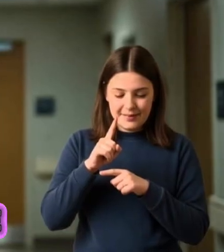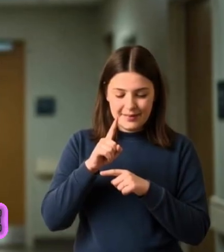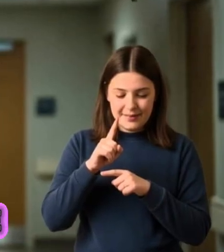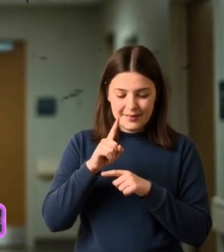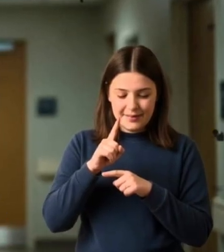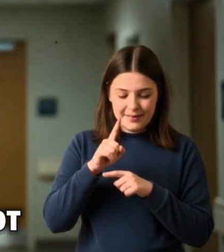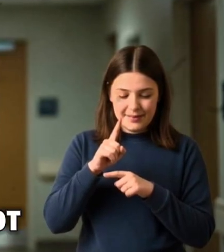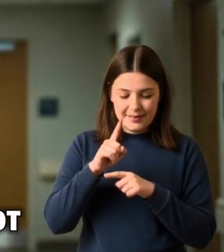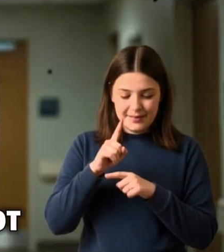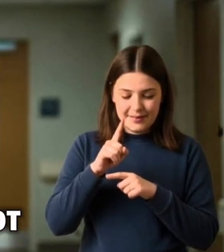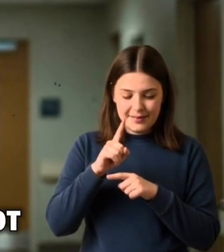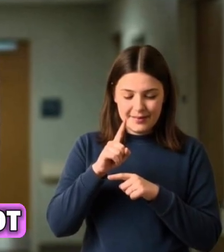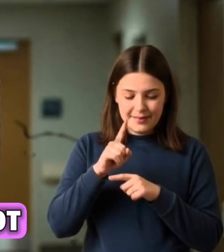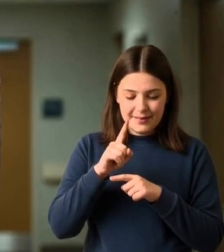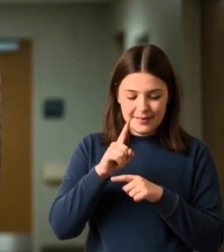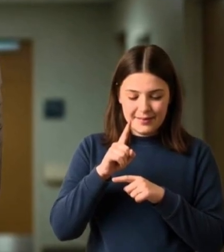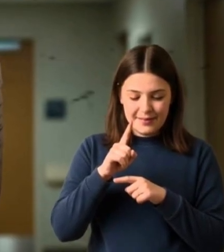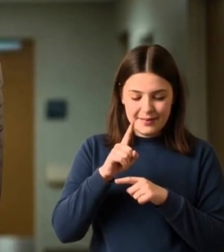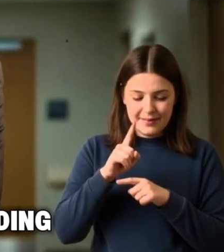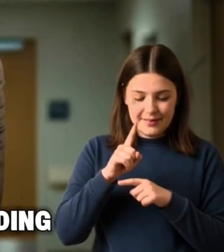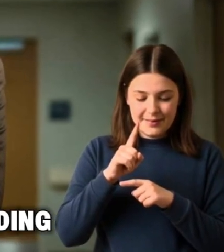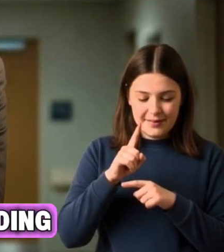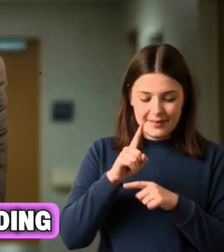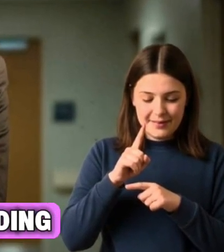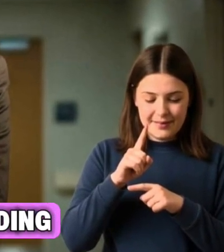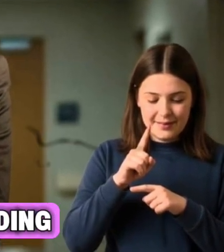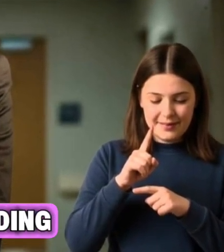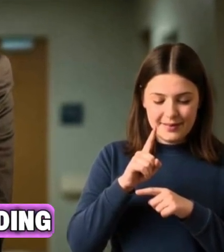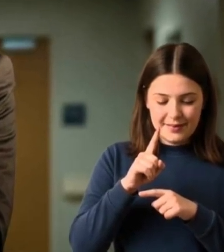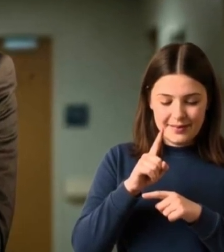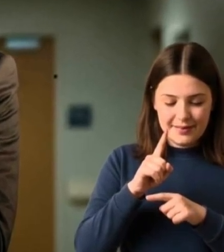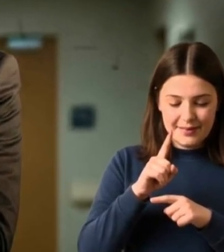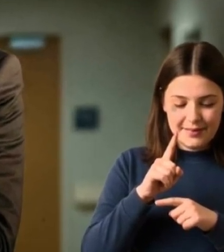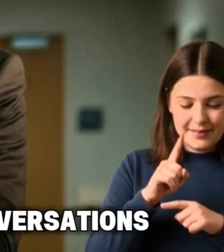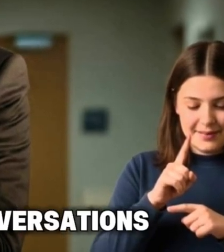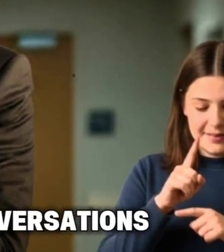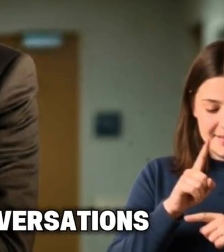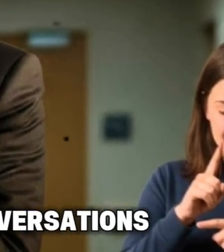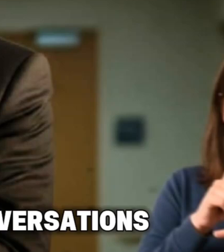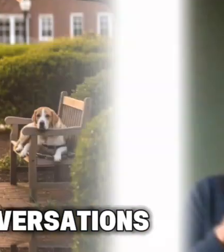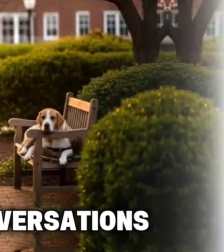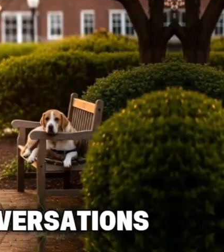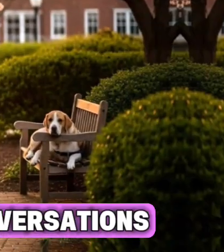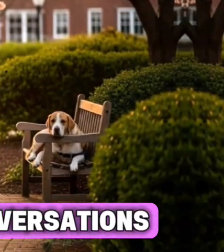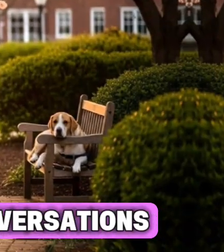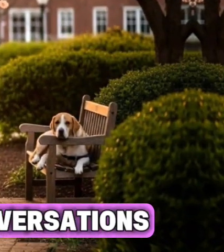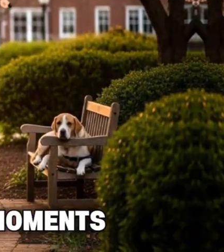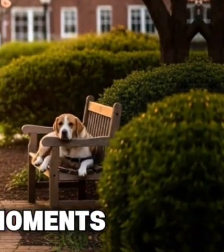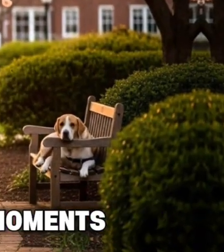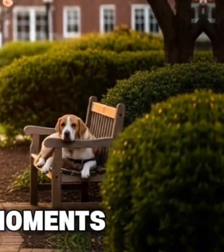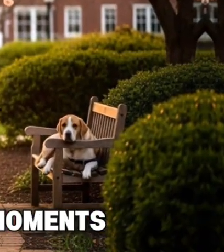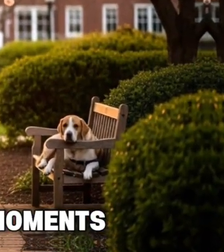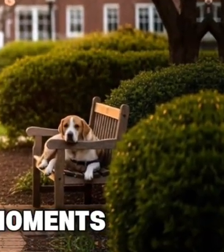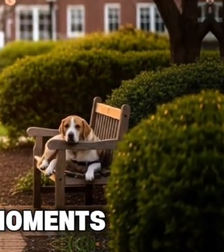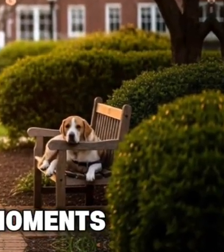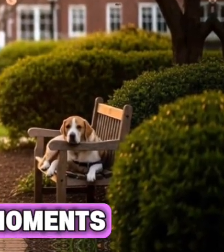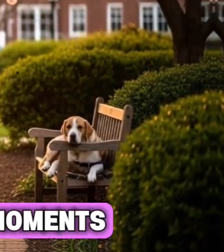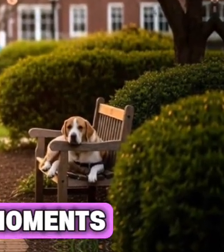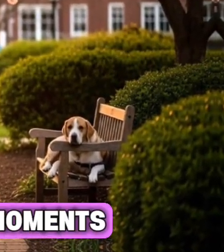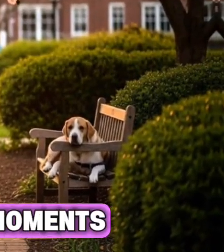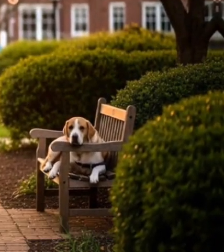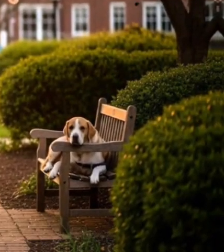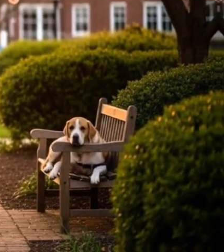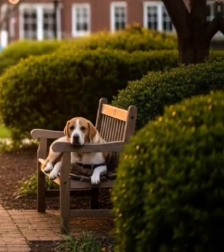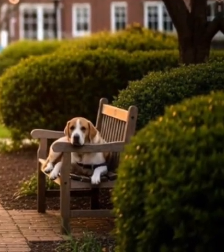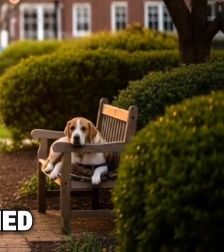in silence, a silence filled not with distance, but with understanding. Sometimes, the loudest conversations happen in the quietest